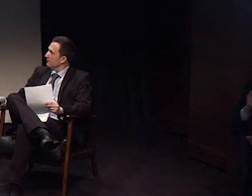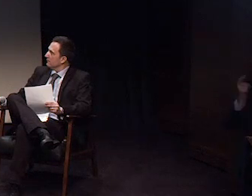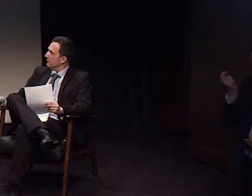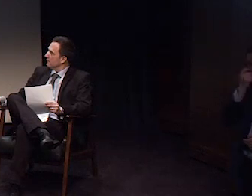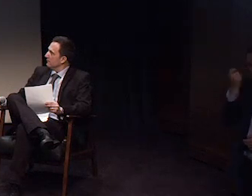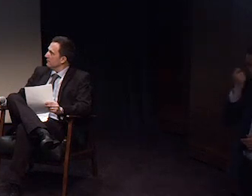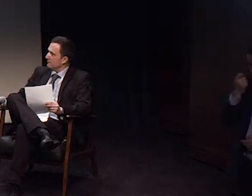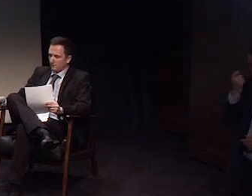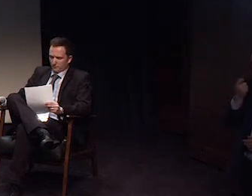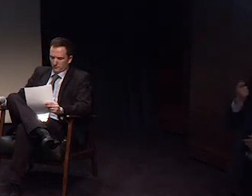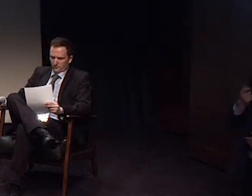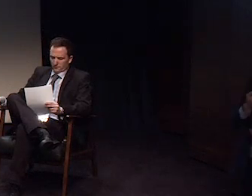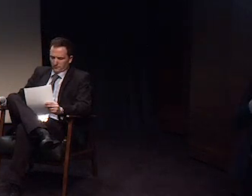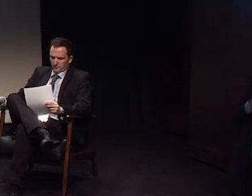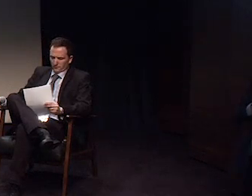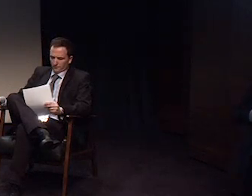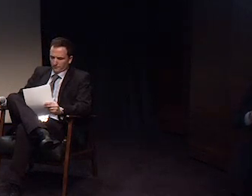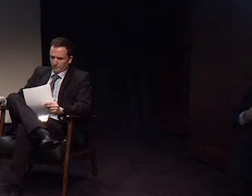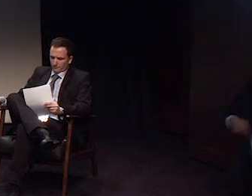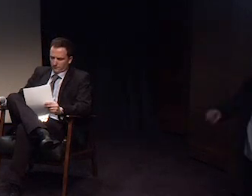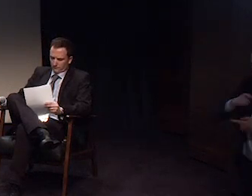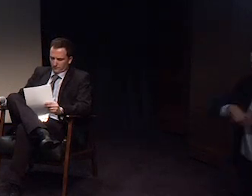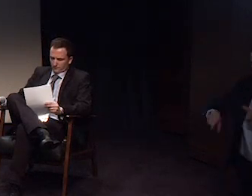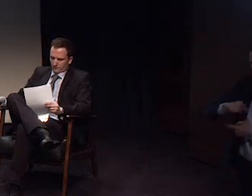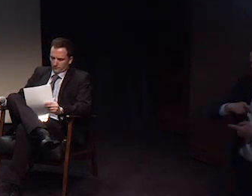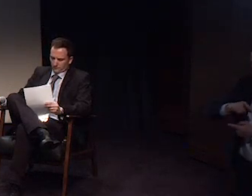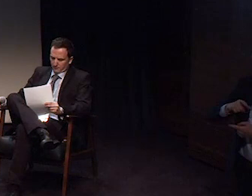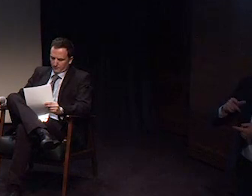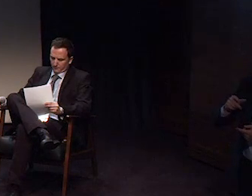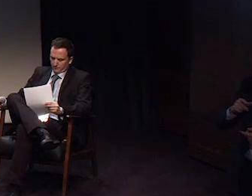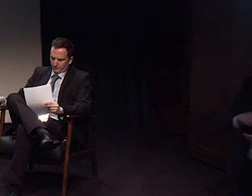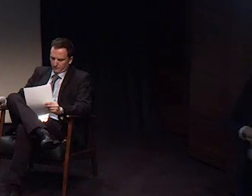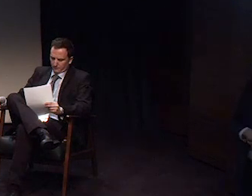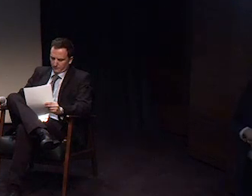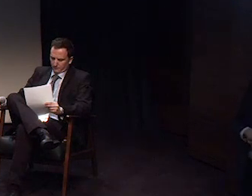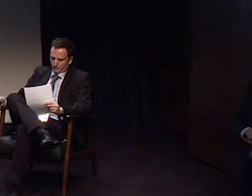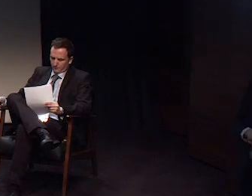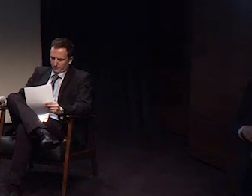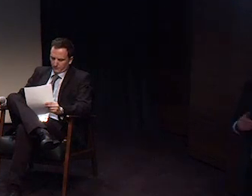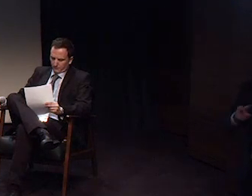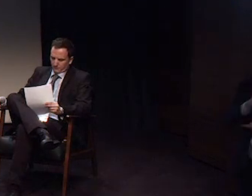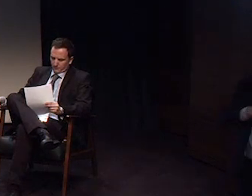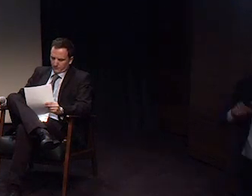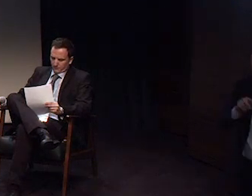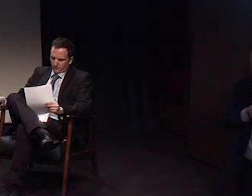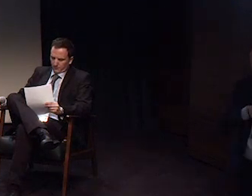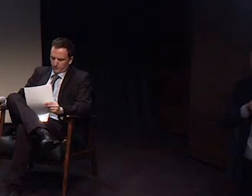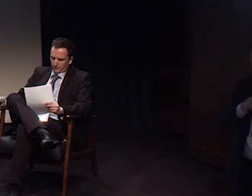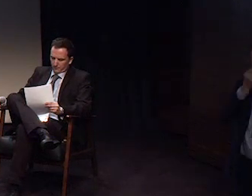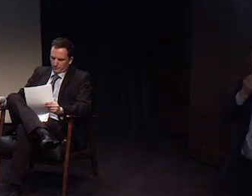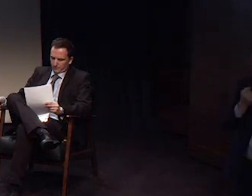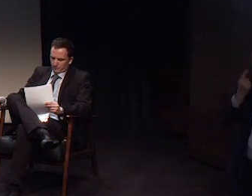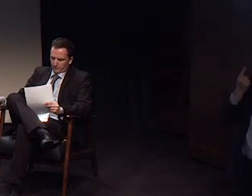of belonging to the community to emerge because they fully feel the bystander as a first link in the rescue chain. For